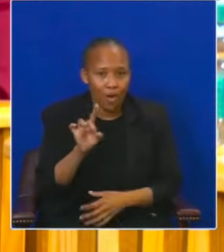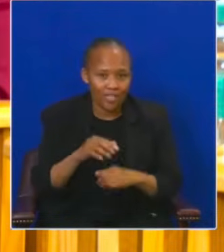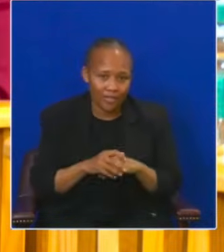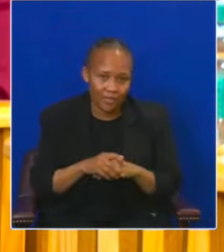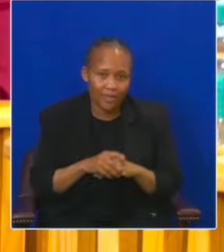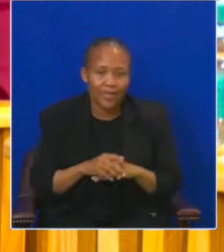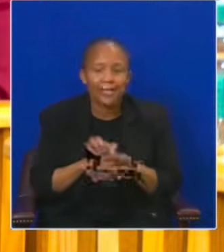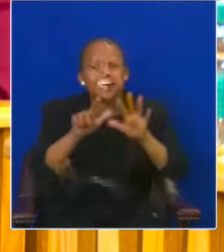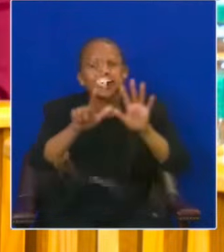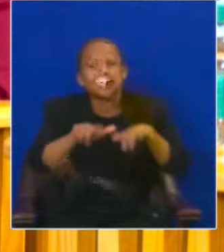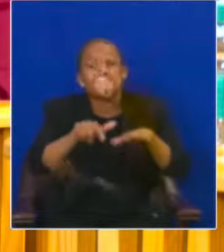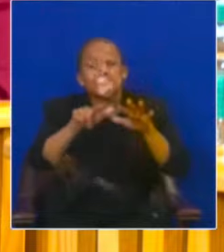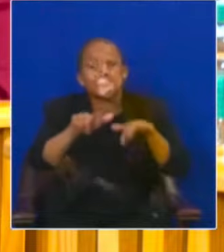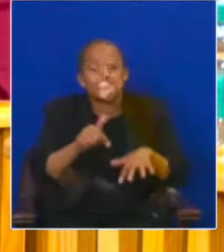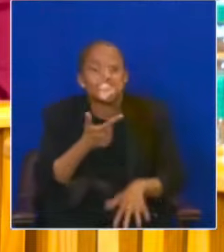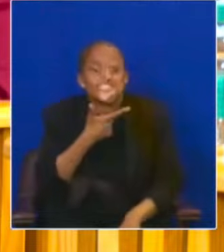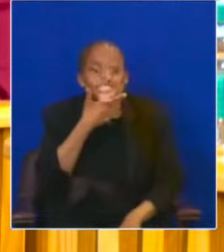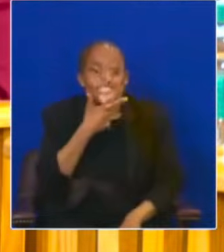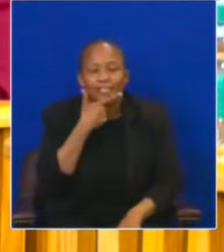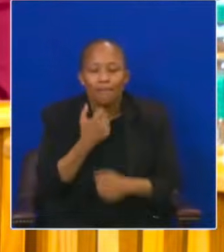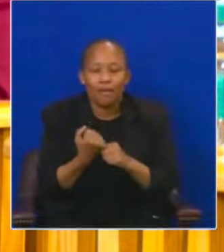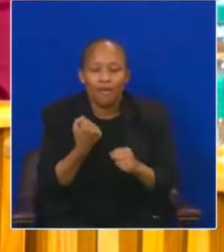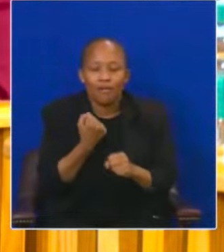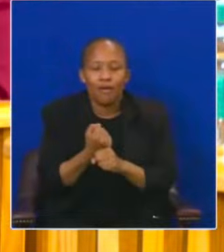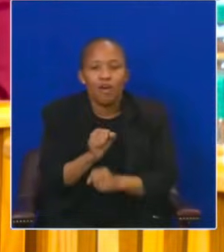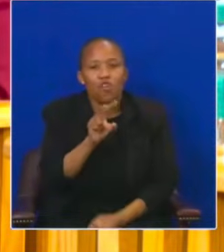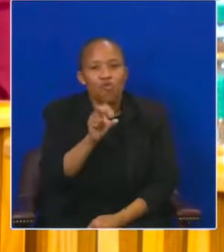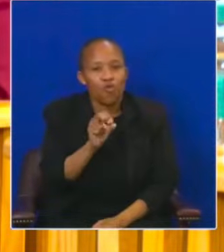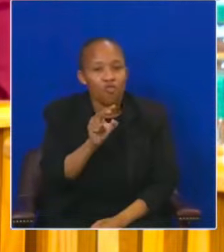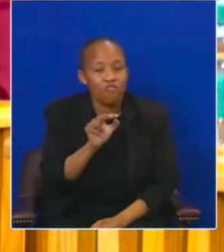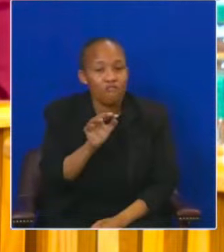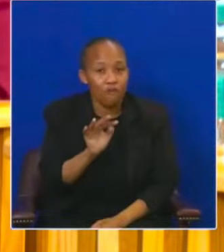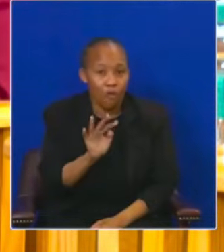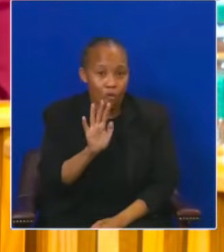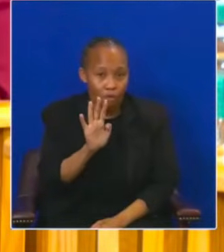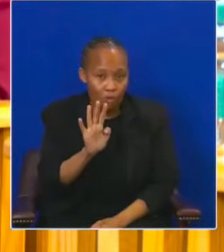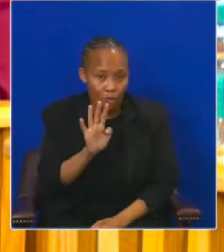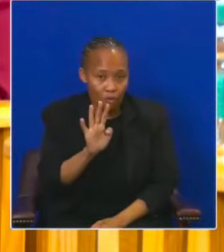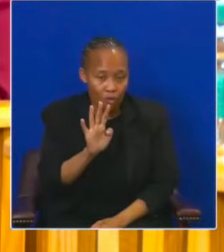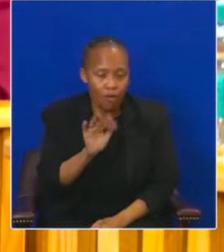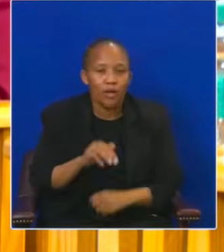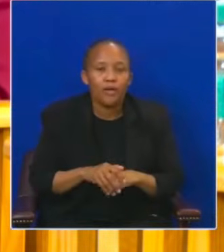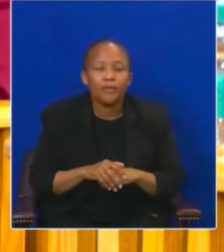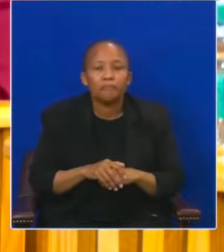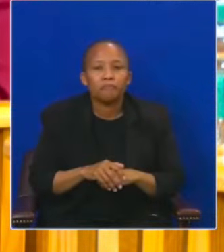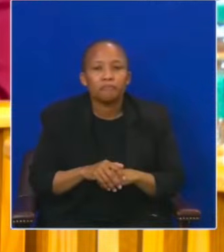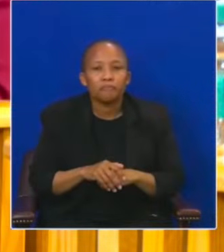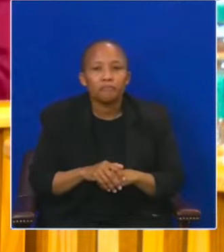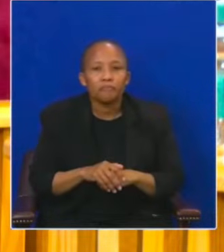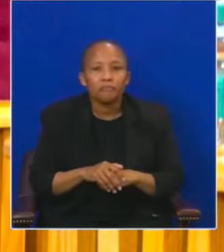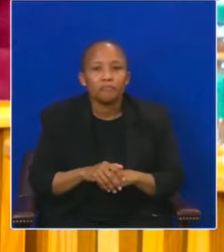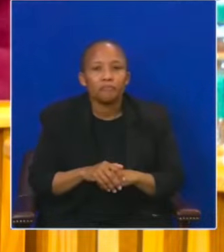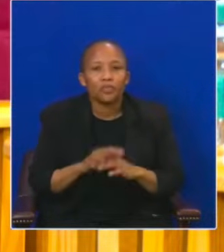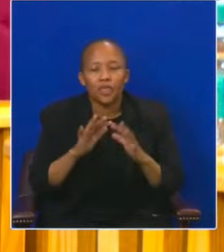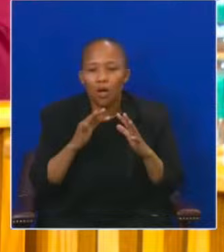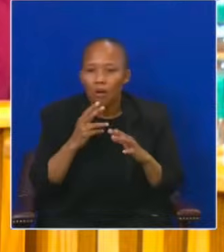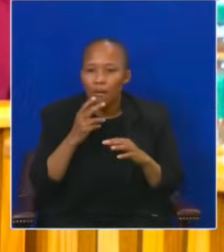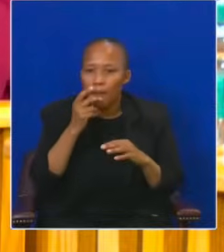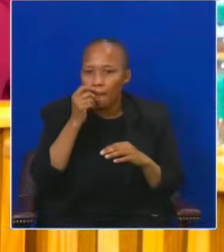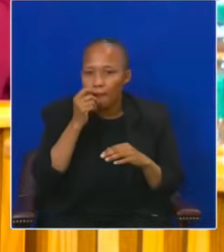December 2024, as well as the manhunt for Lucky Boitumelo